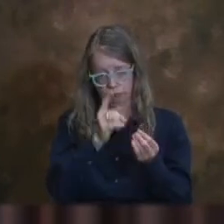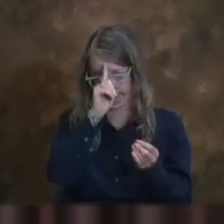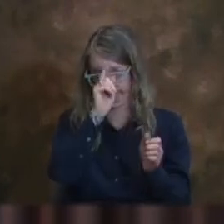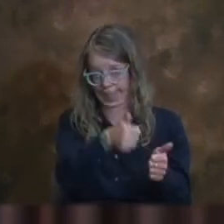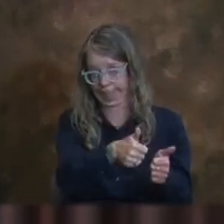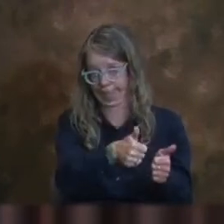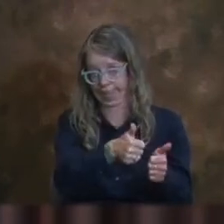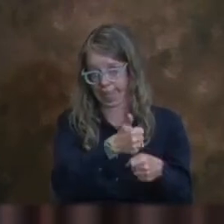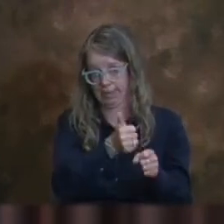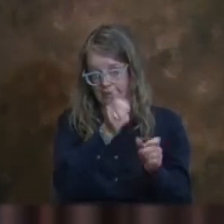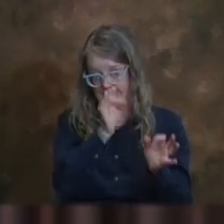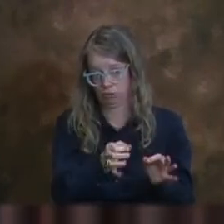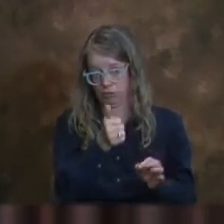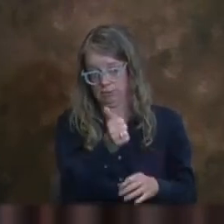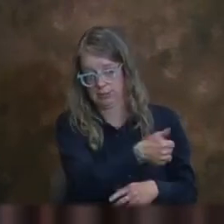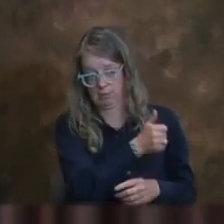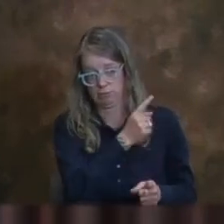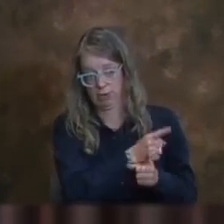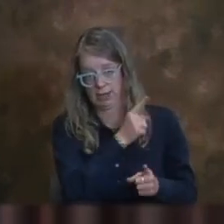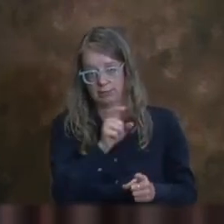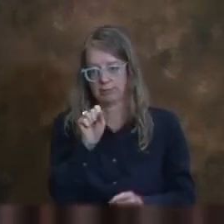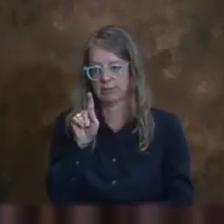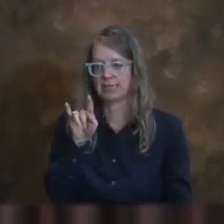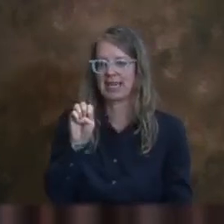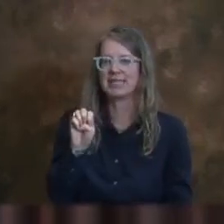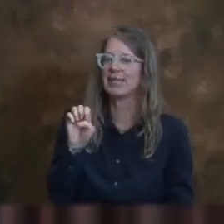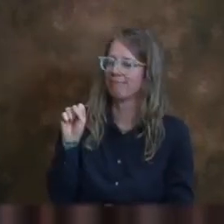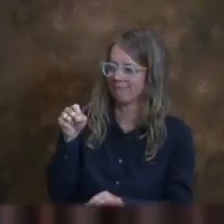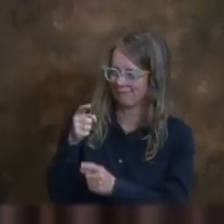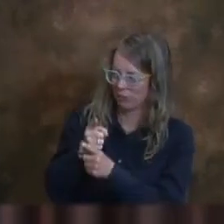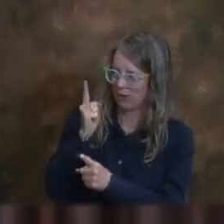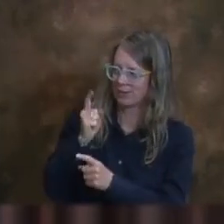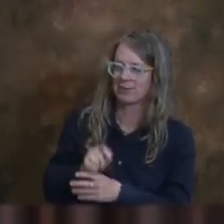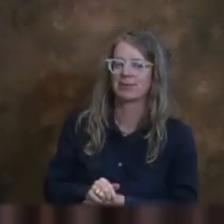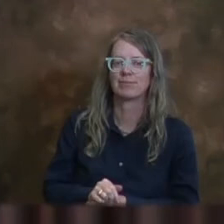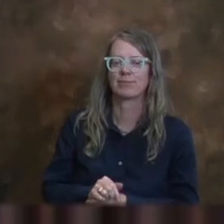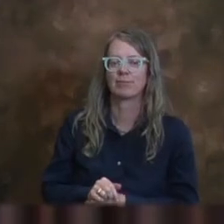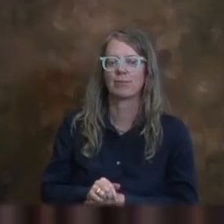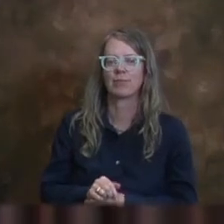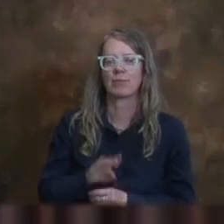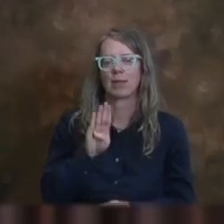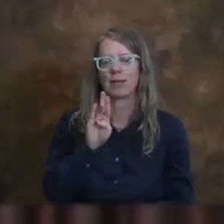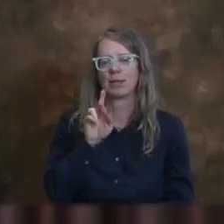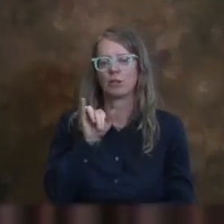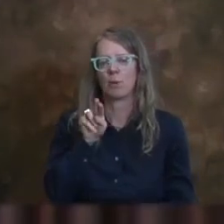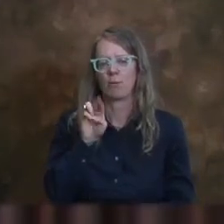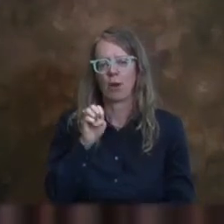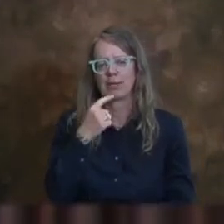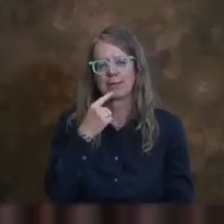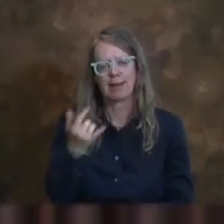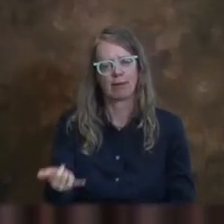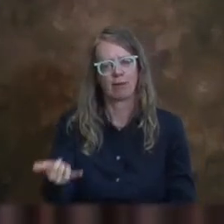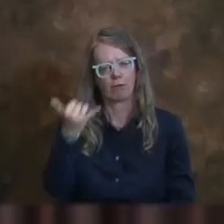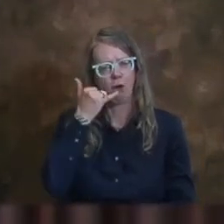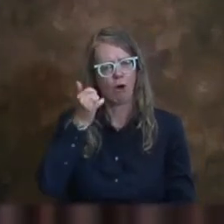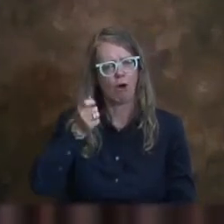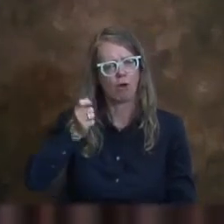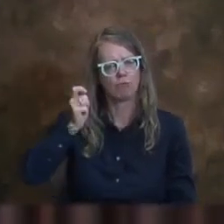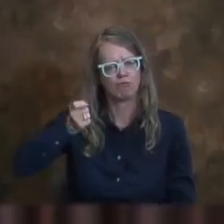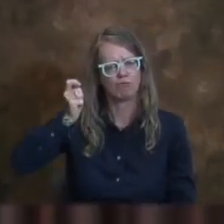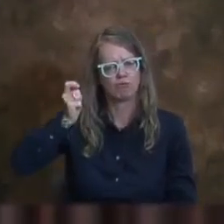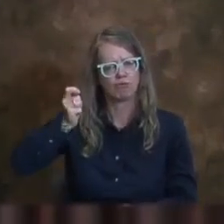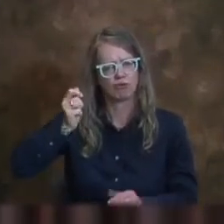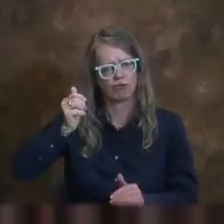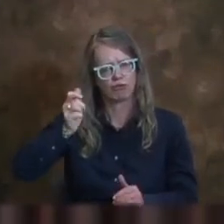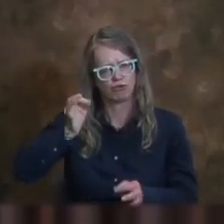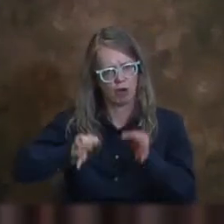that correct? That is correct. Okay. I got a phone call from Judge Alan Thornburg, who just wanted